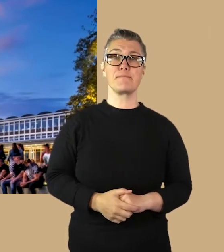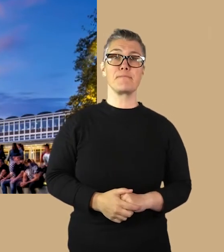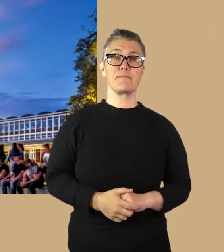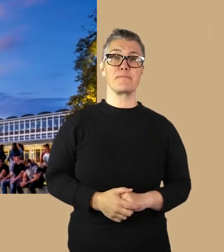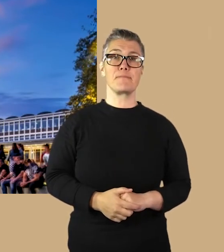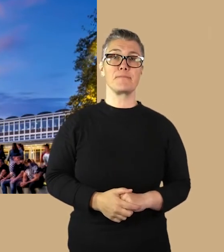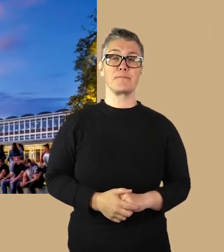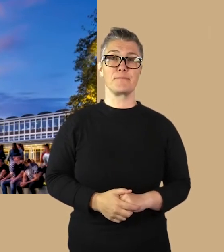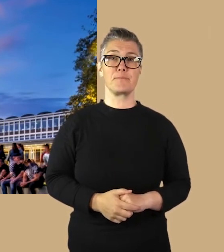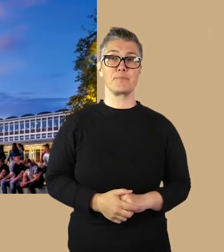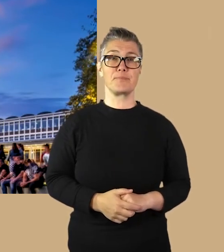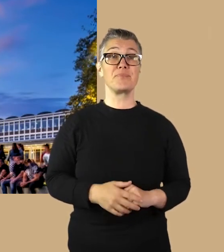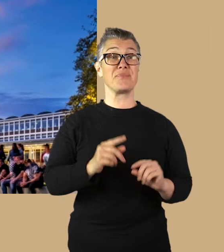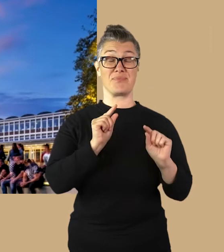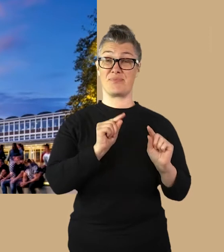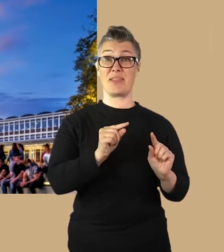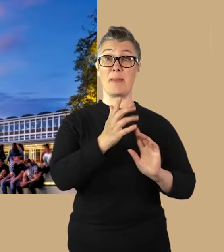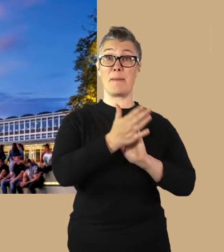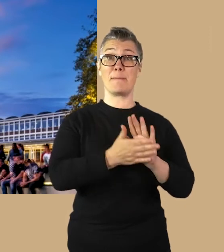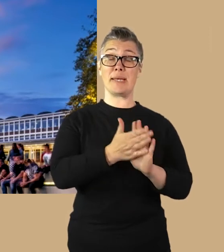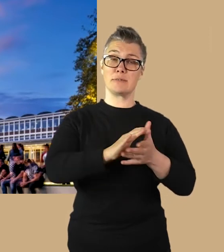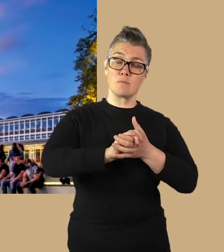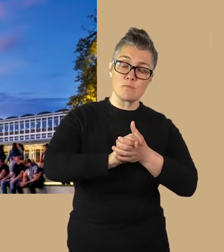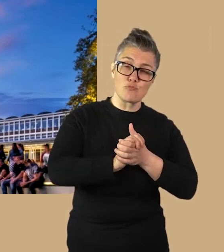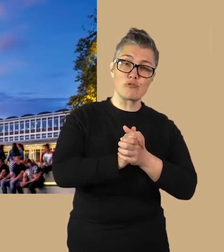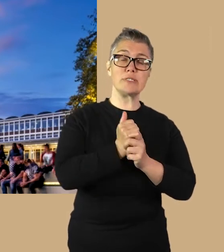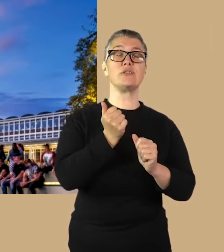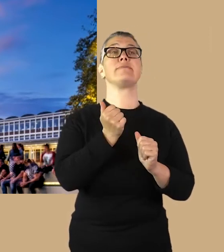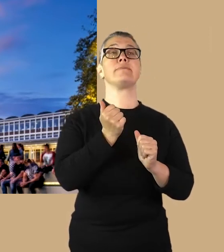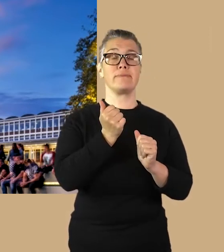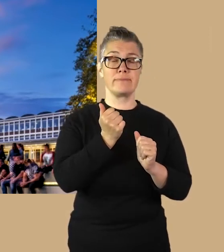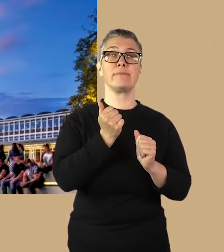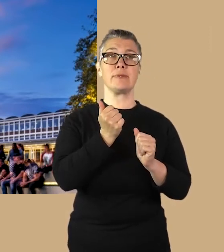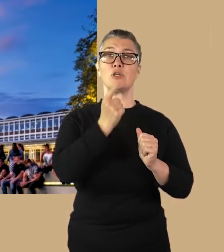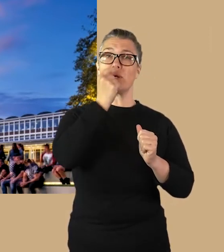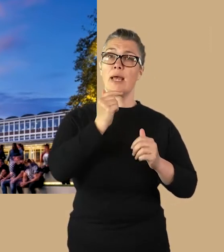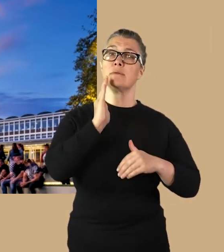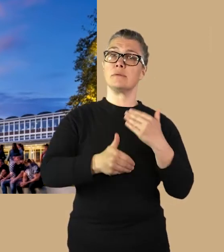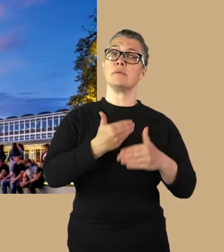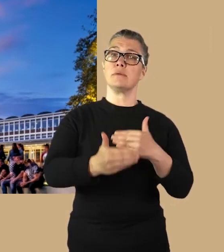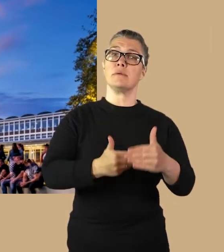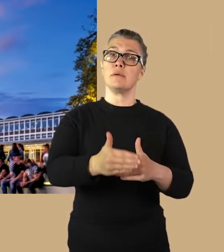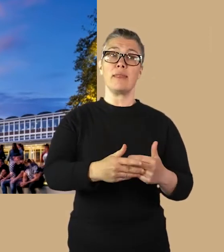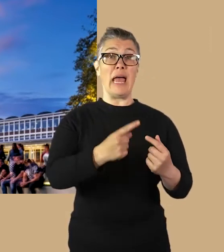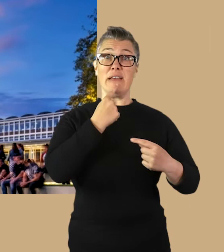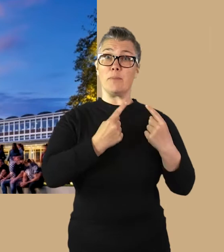direct, and that they will really be appreciative of those sorts of bits